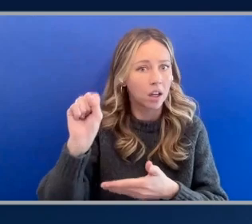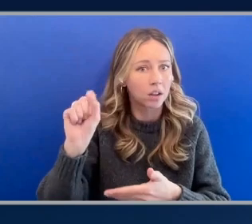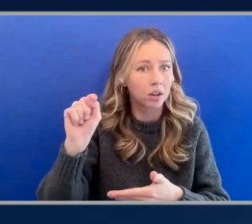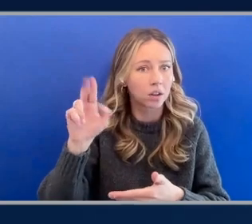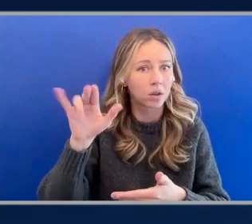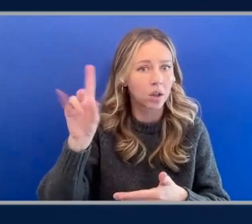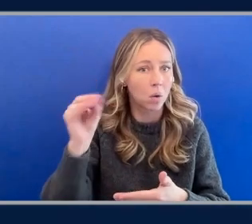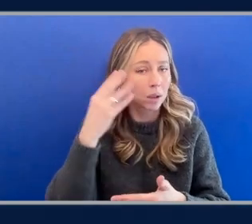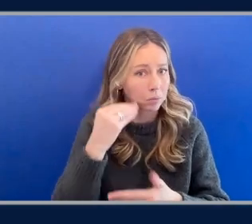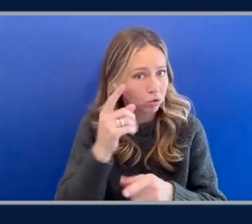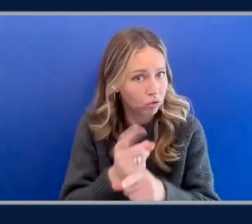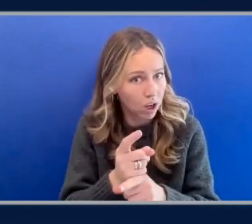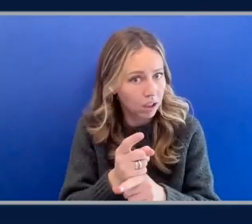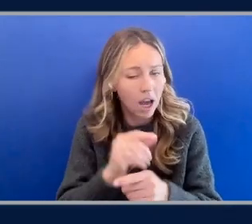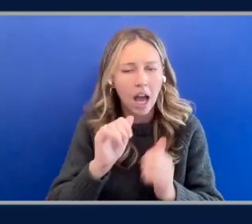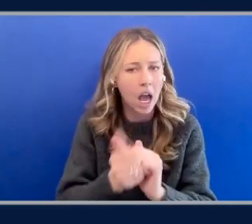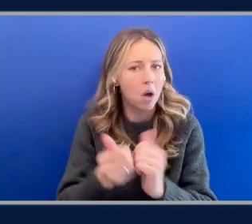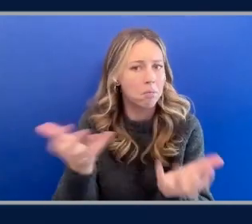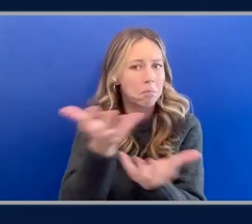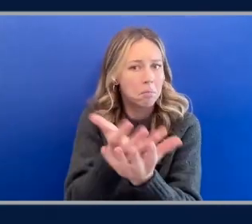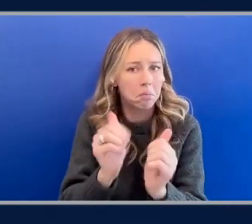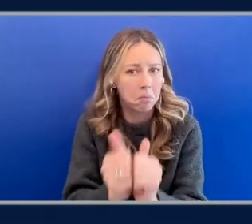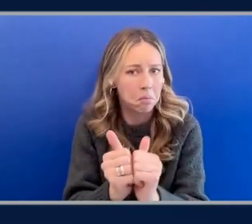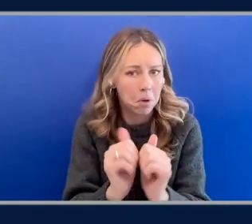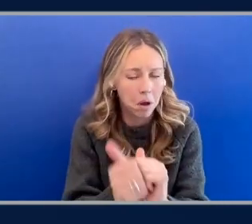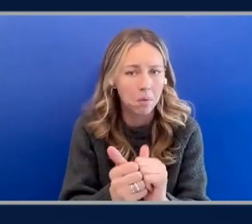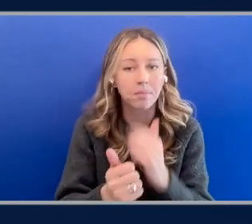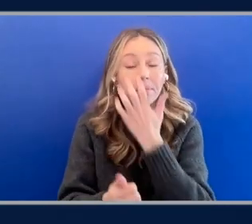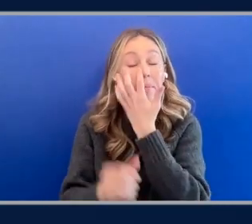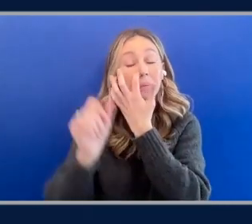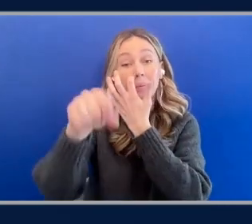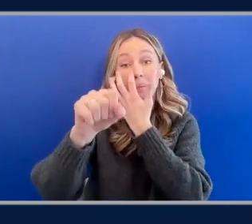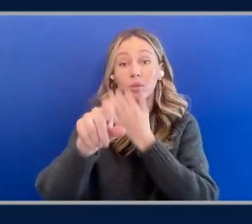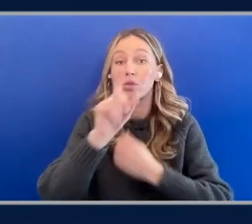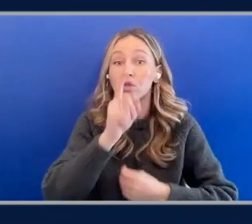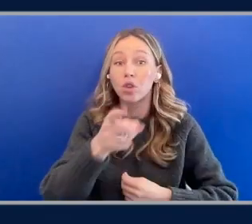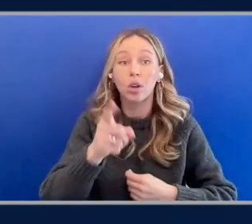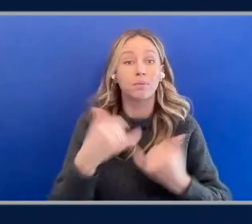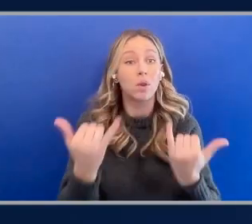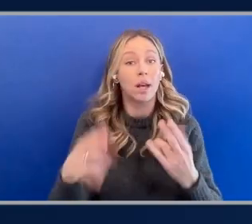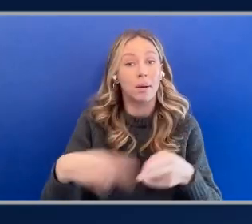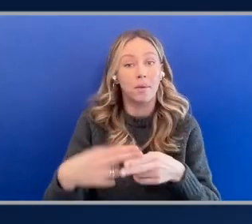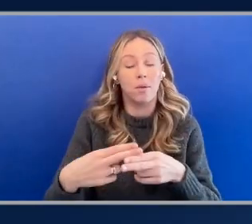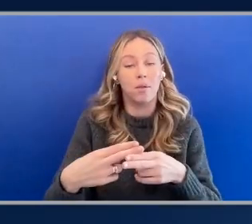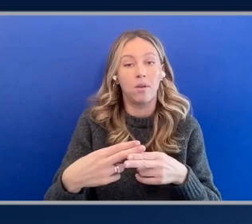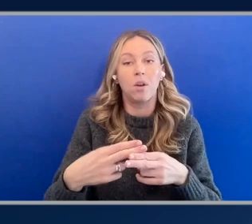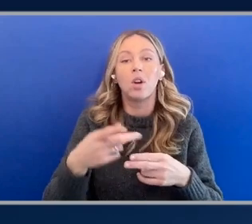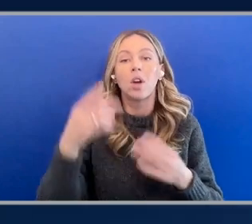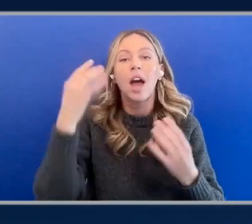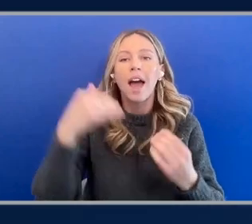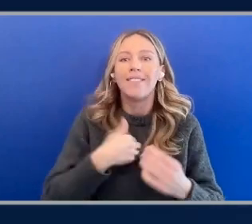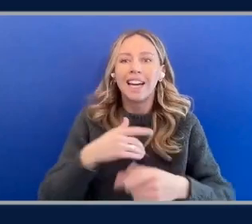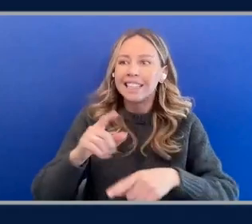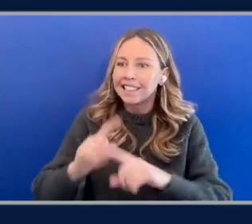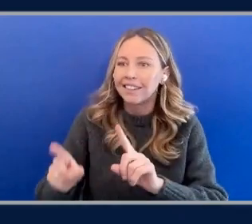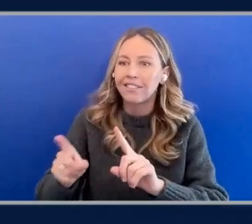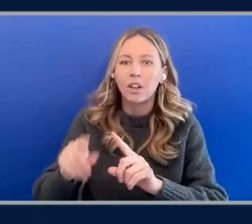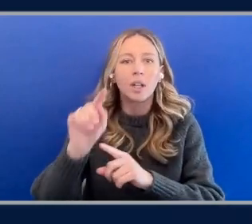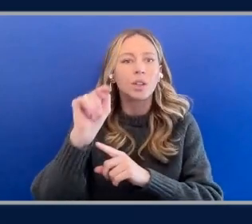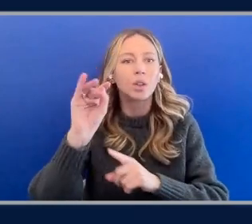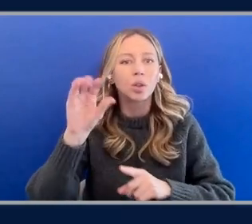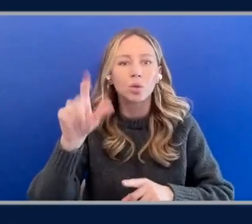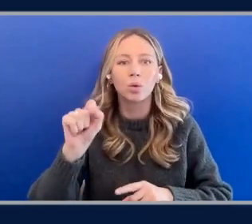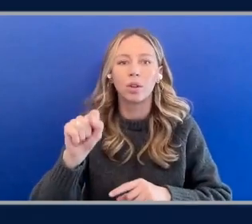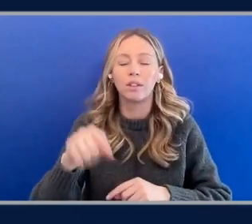work together? Absolutely, absolutely. So if you think about it right now, what happens is there are all these different tools, right? You have